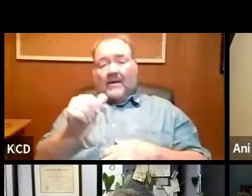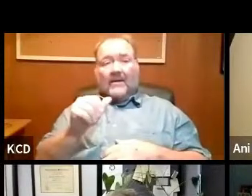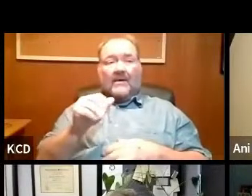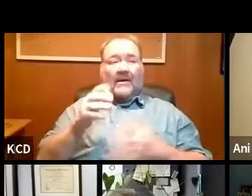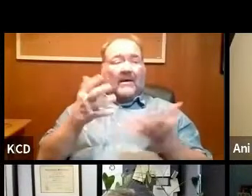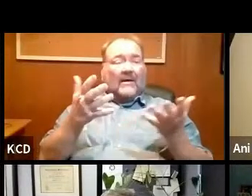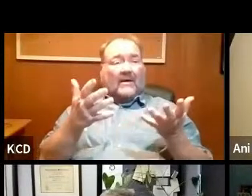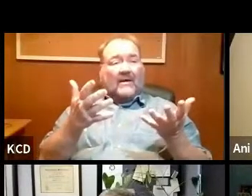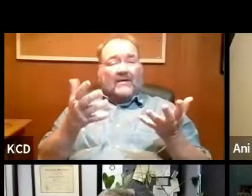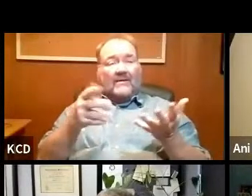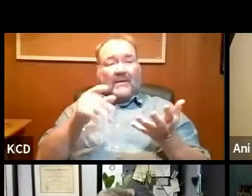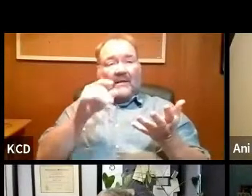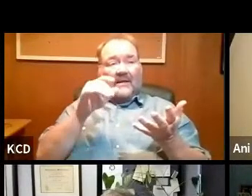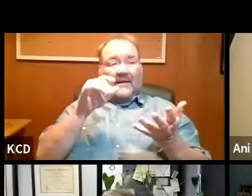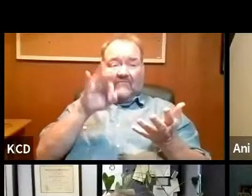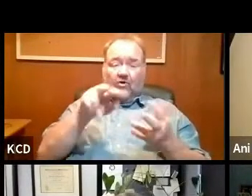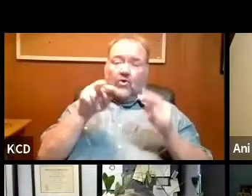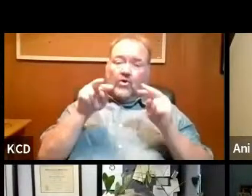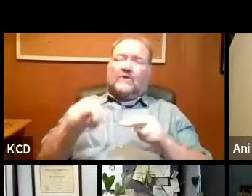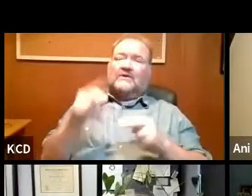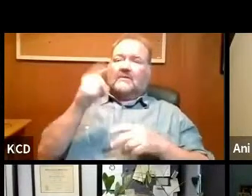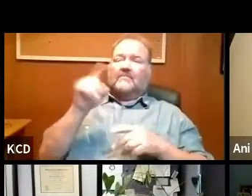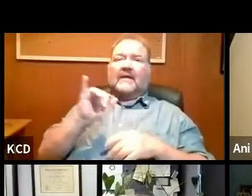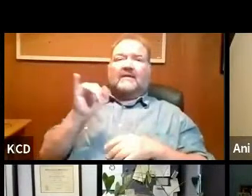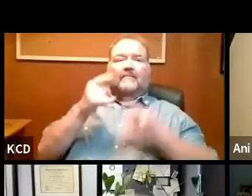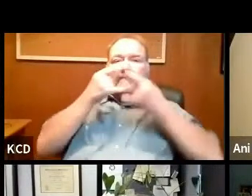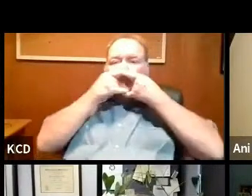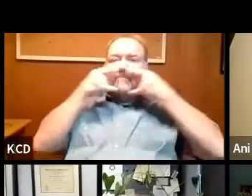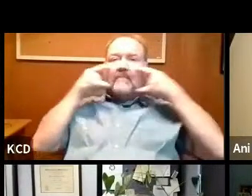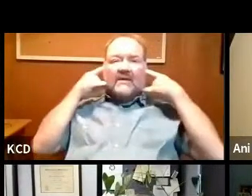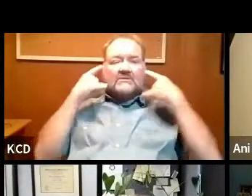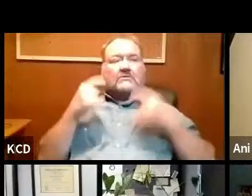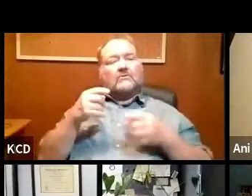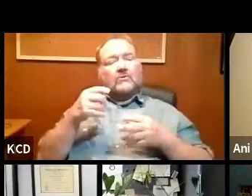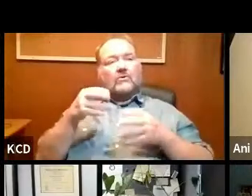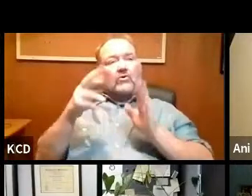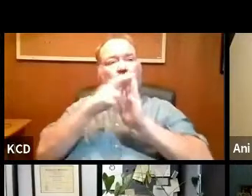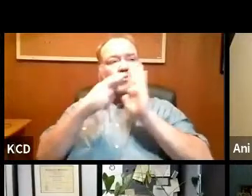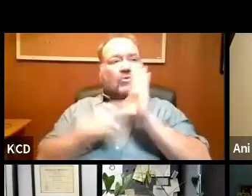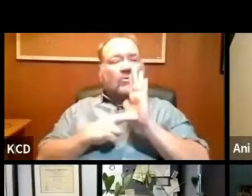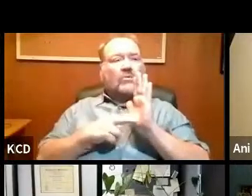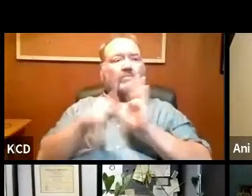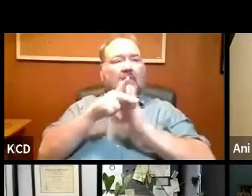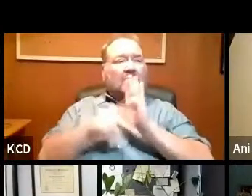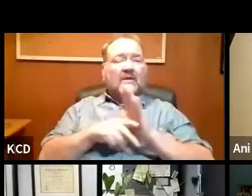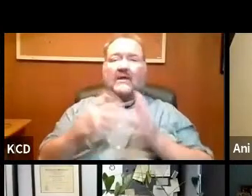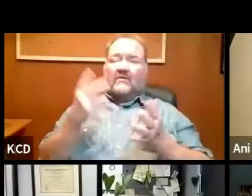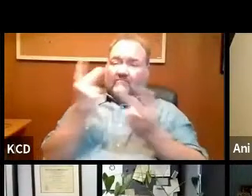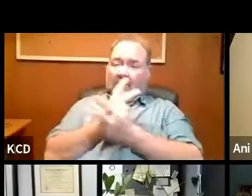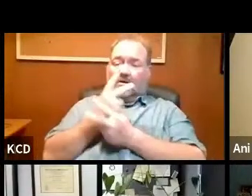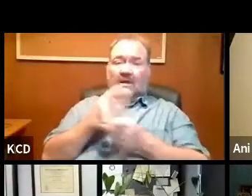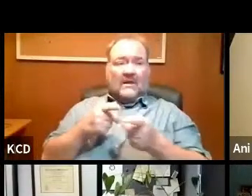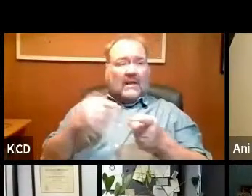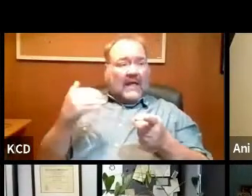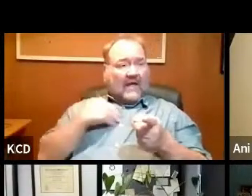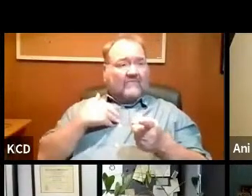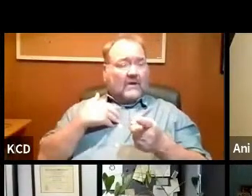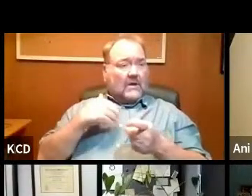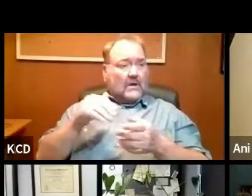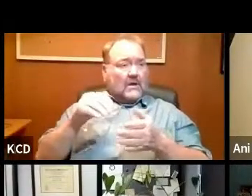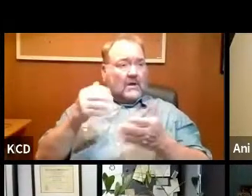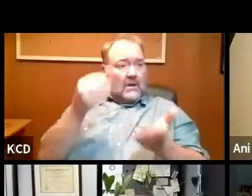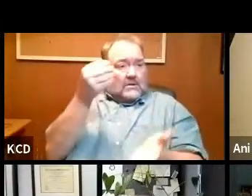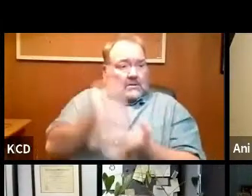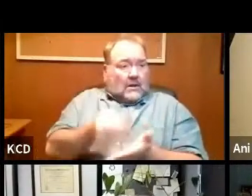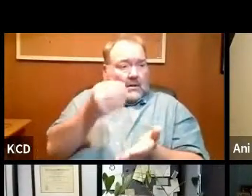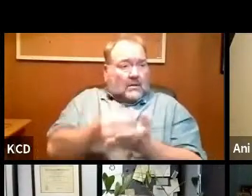if you look at something like a masking regulation, trying to figure out if there is in fact a dollar